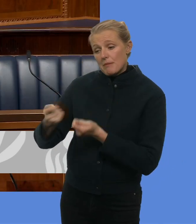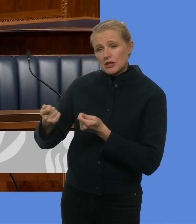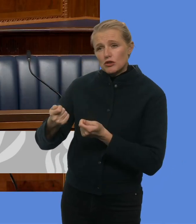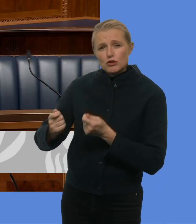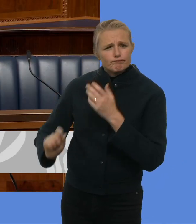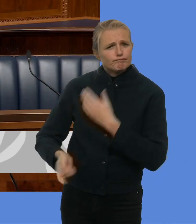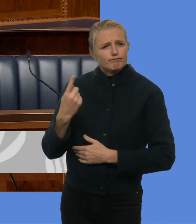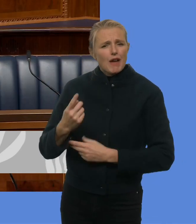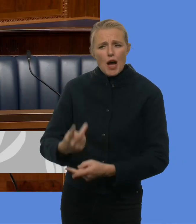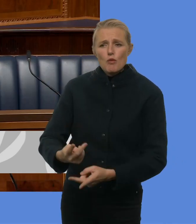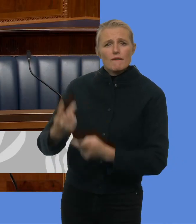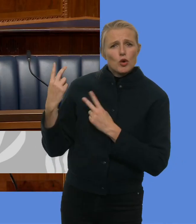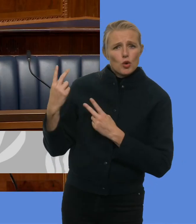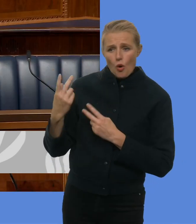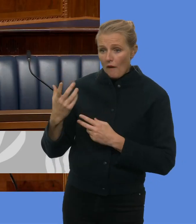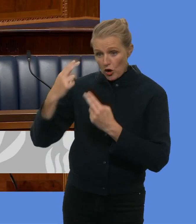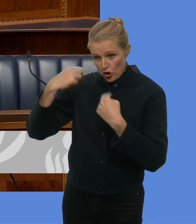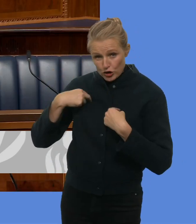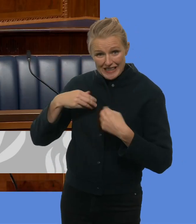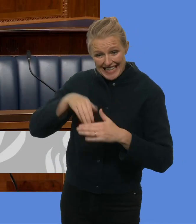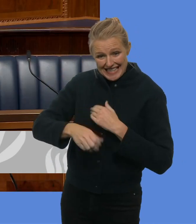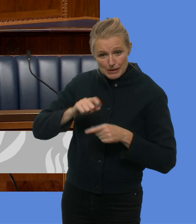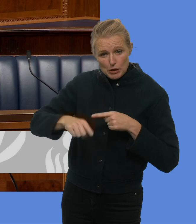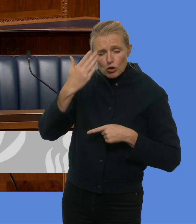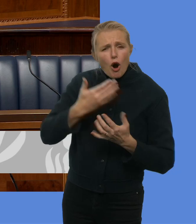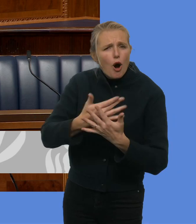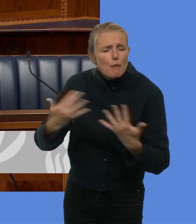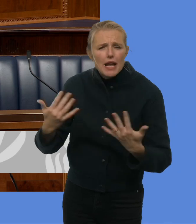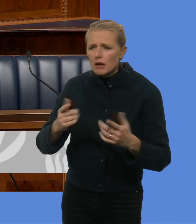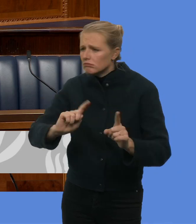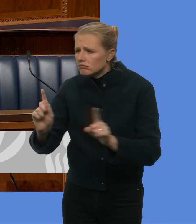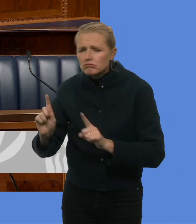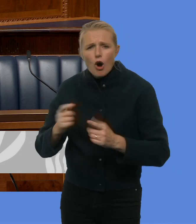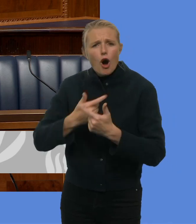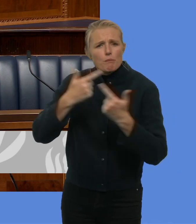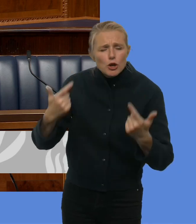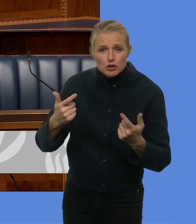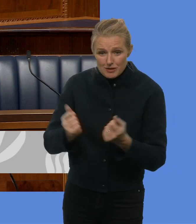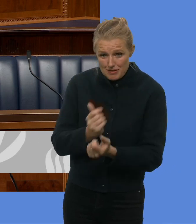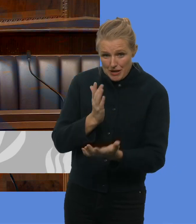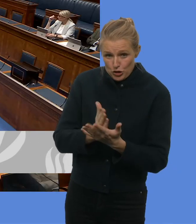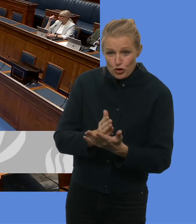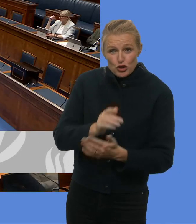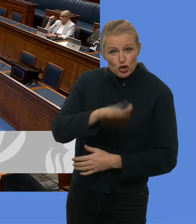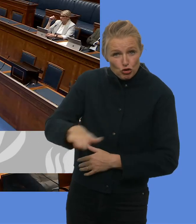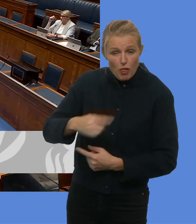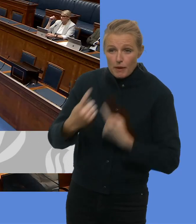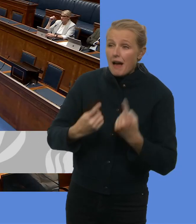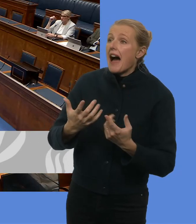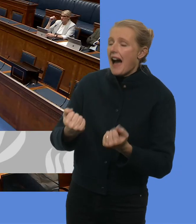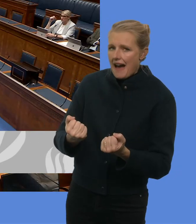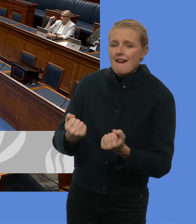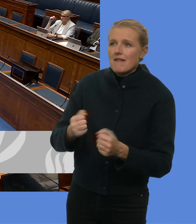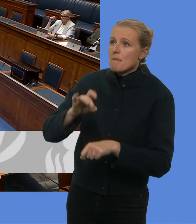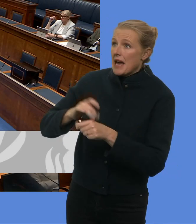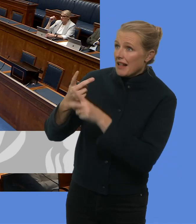review of the current level of nursing provision in special schools to ensure all students are receiving safe and appropriate medical care?